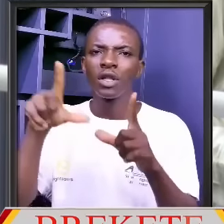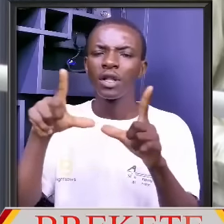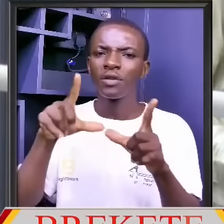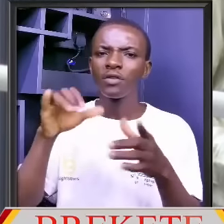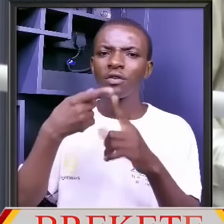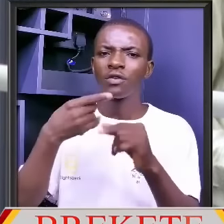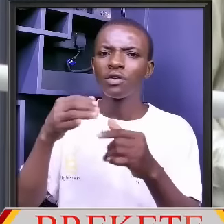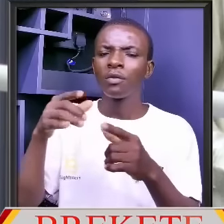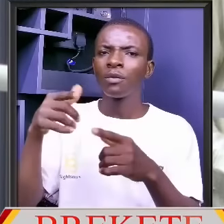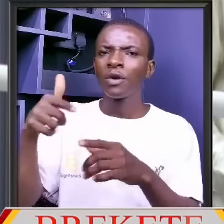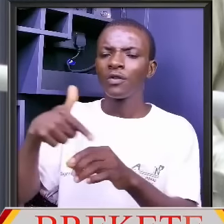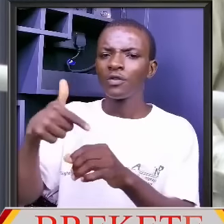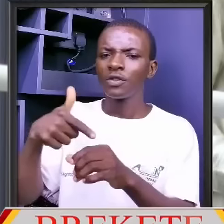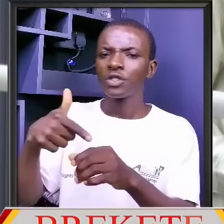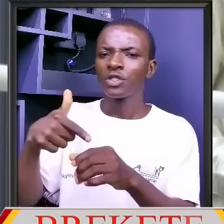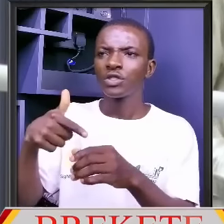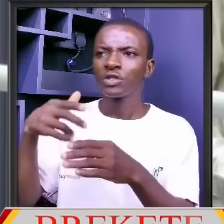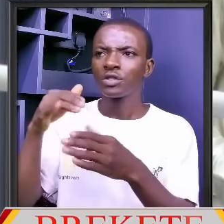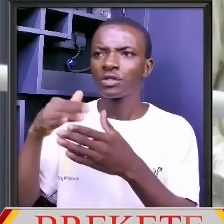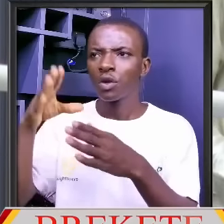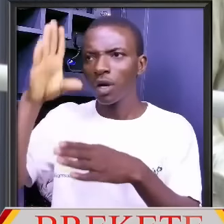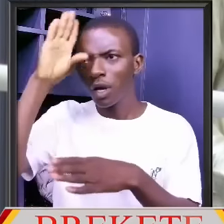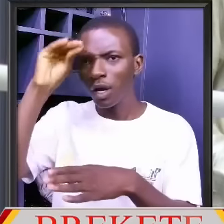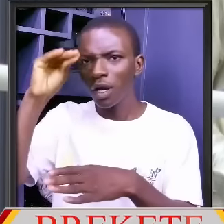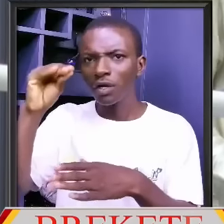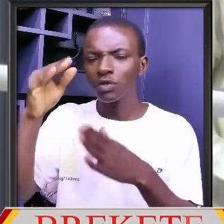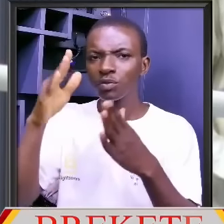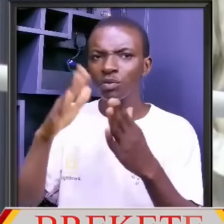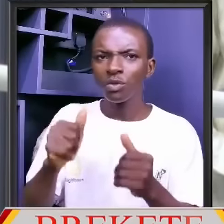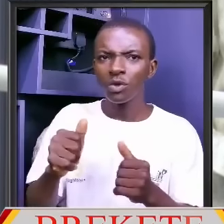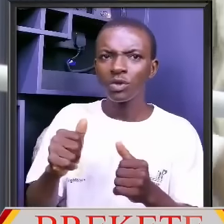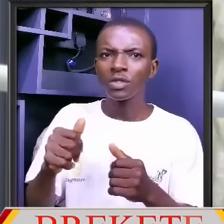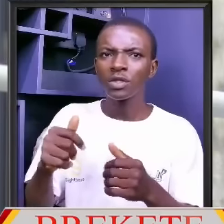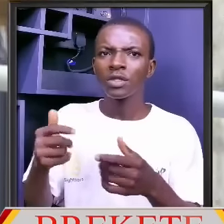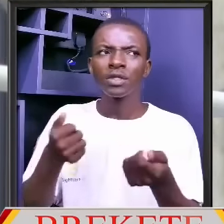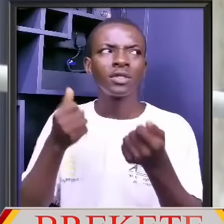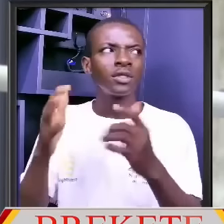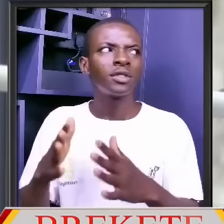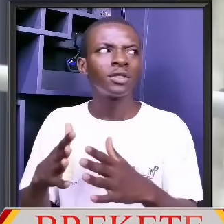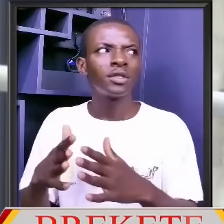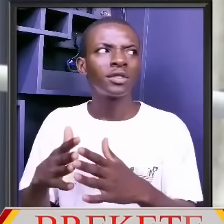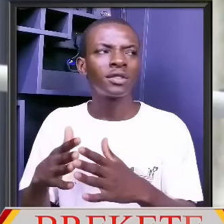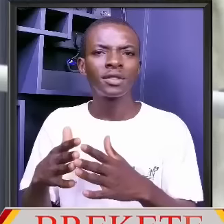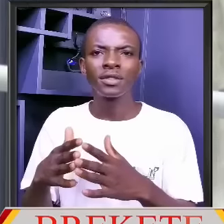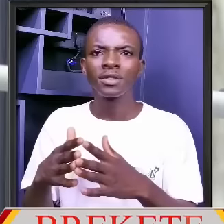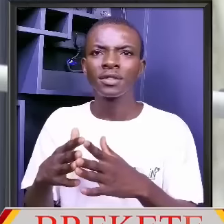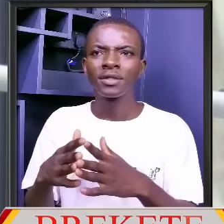extent, we say, from feeding station attendance to houseboy to driver to